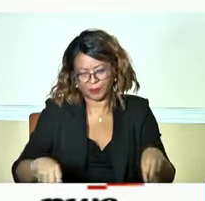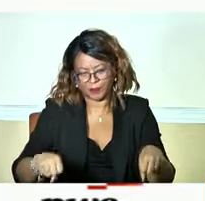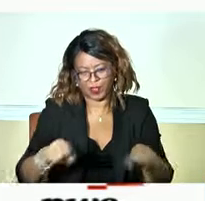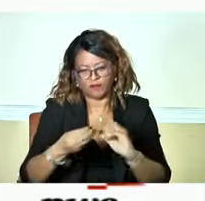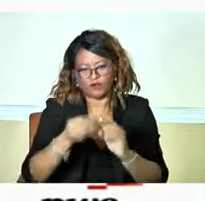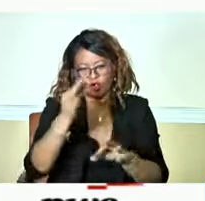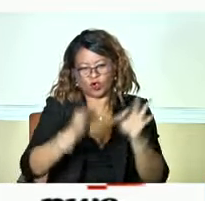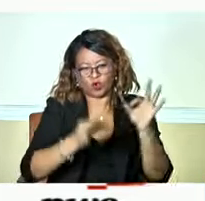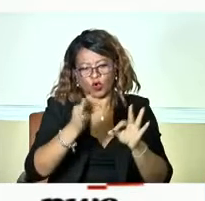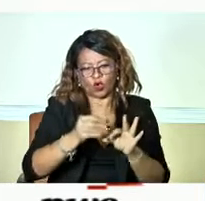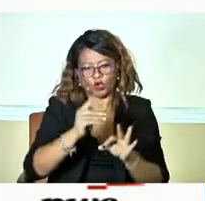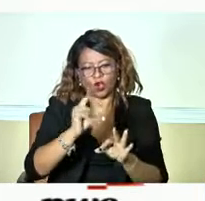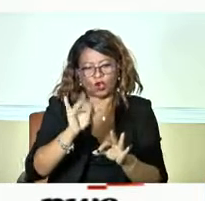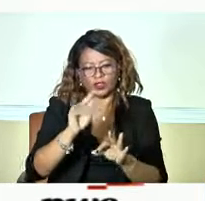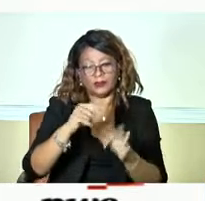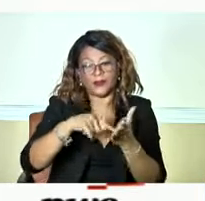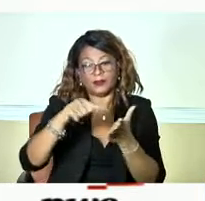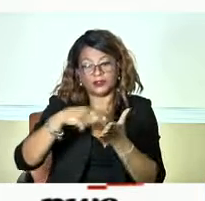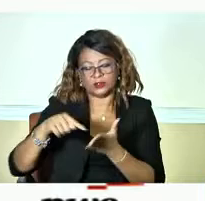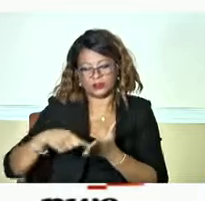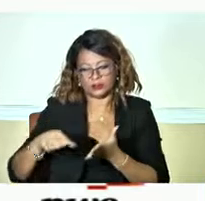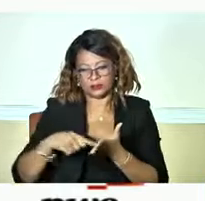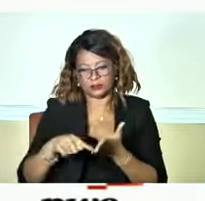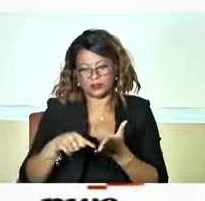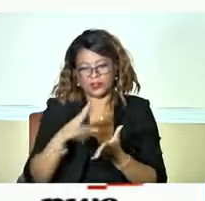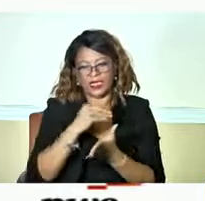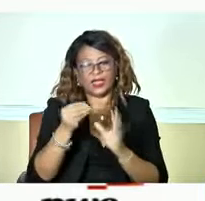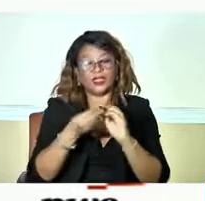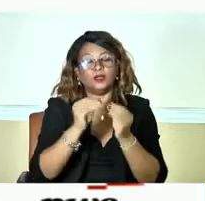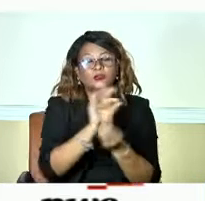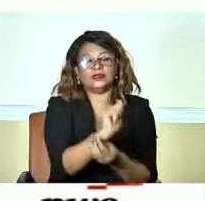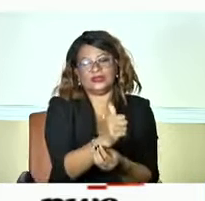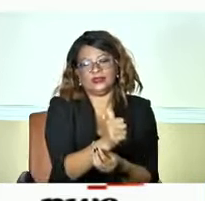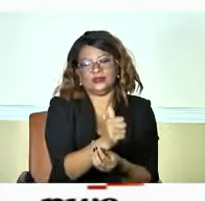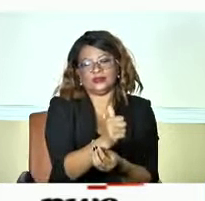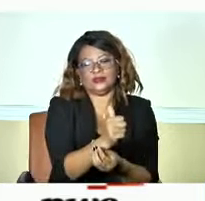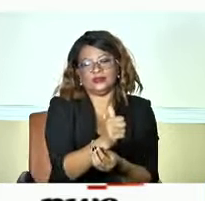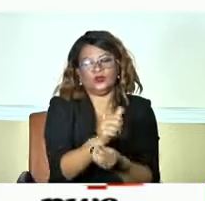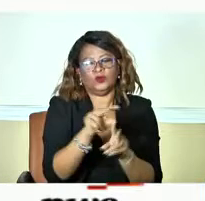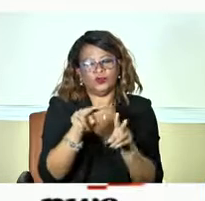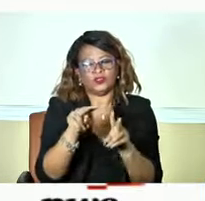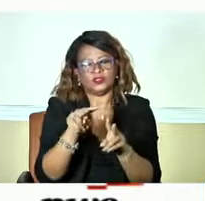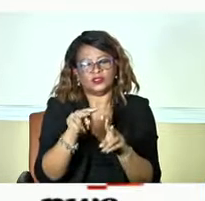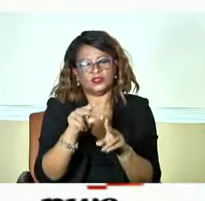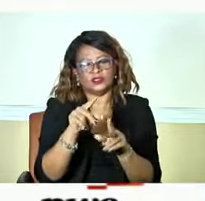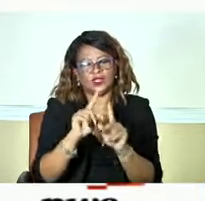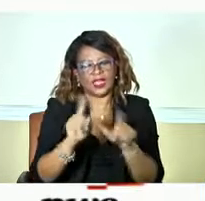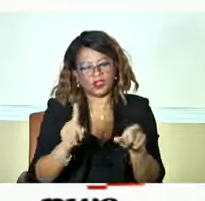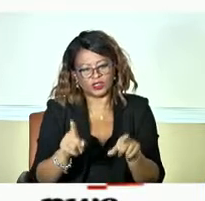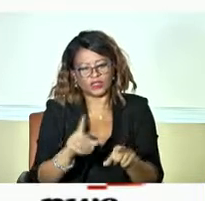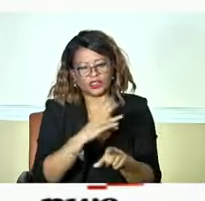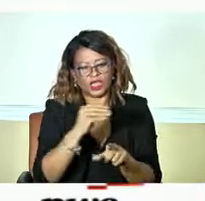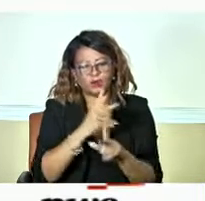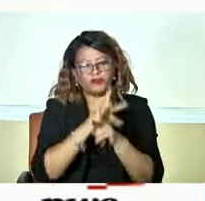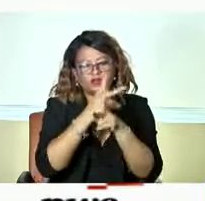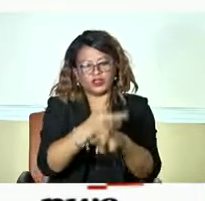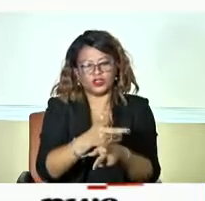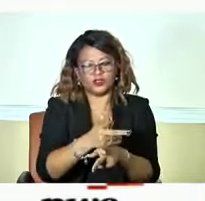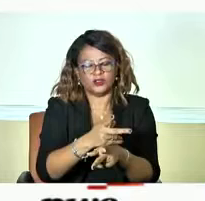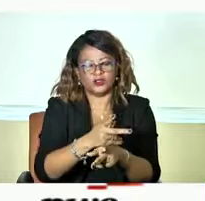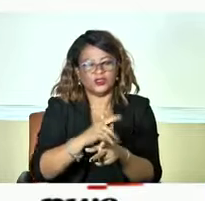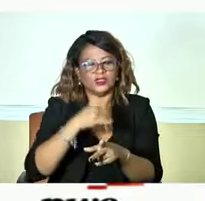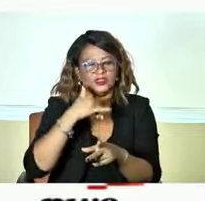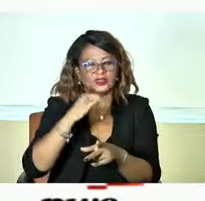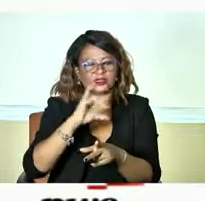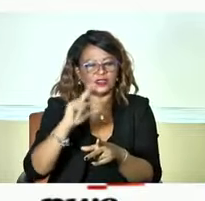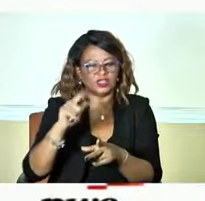for court-ordered payments. And 10, we've been overseeing the allocation and provisions of cellular